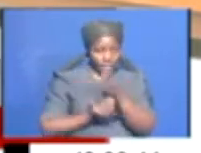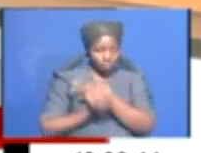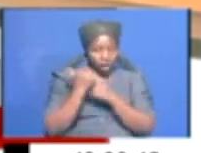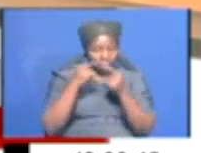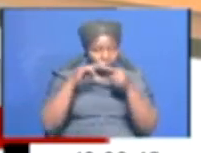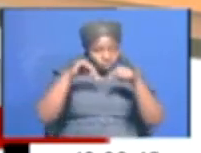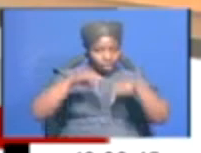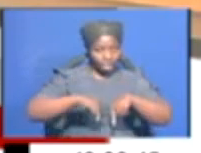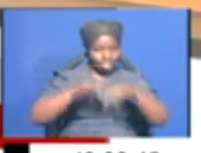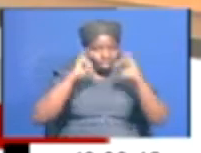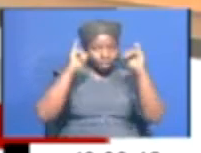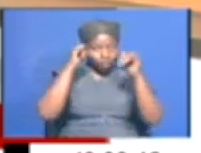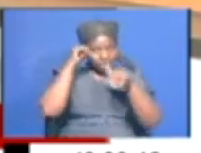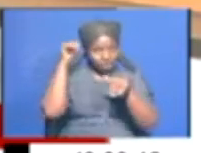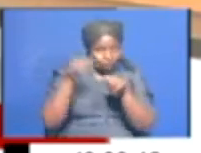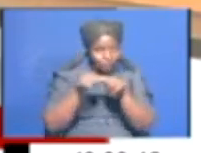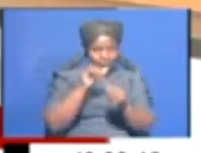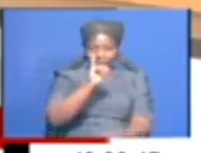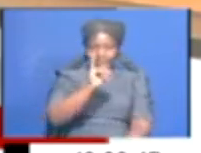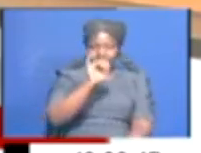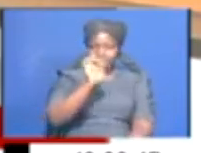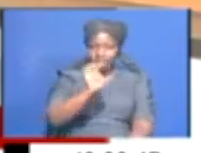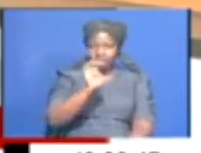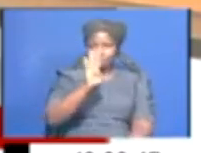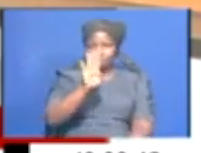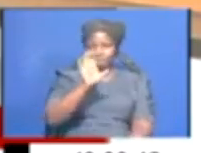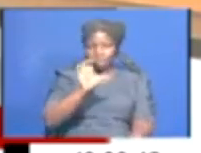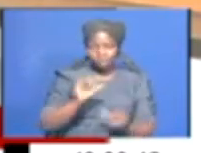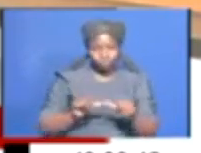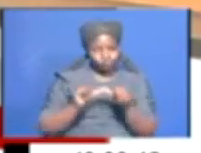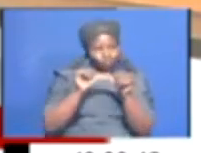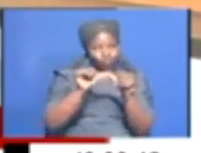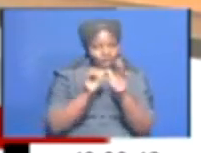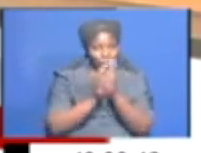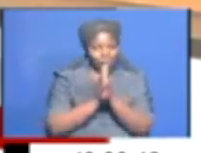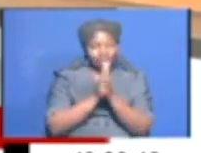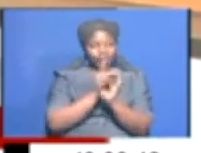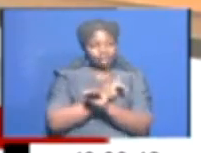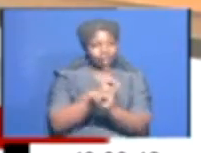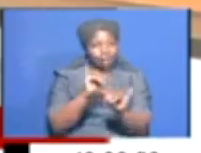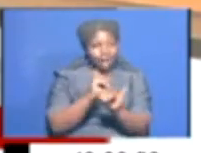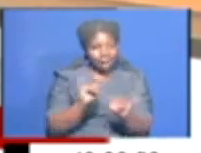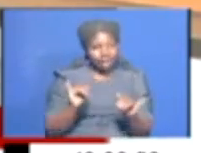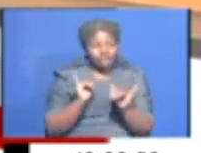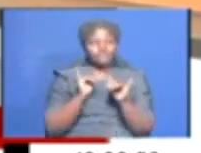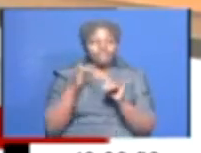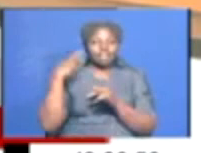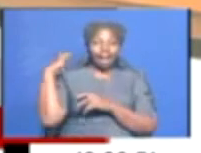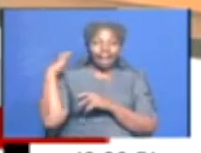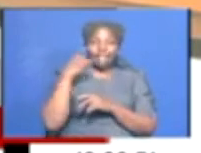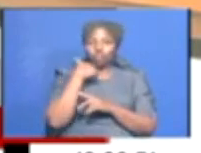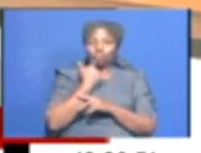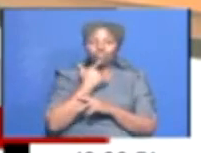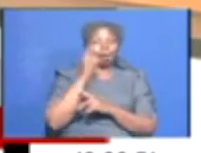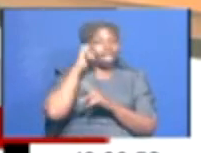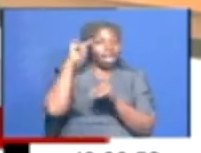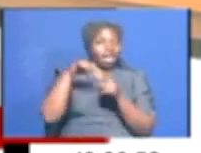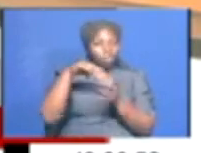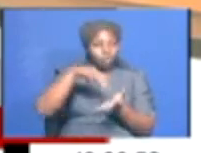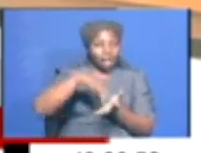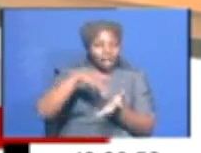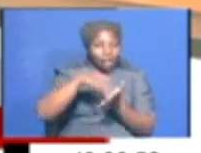the Independent Electoral Boundaries Commission are continuing with the clearance of candidates who want to run for president in the August